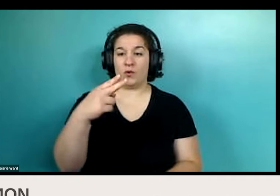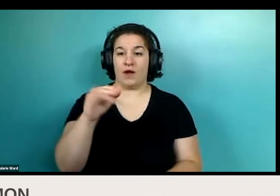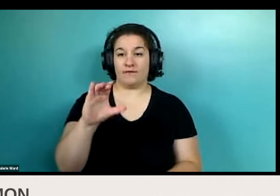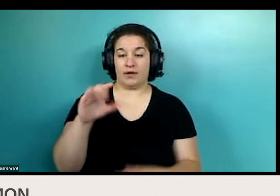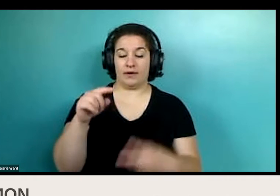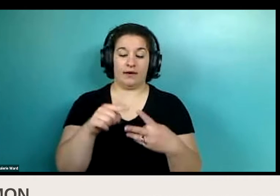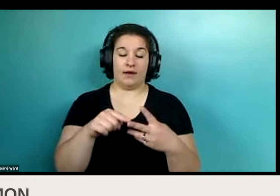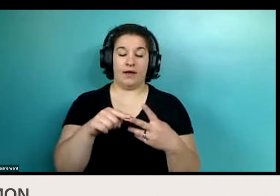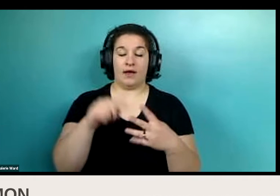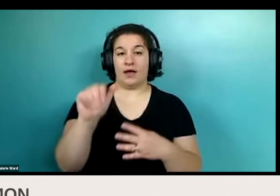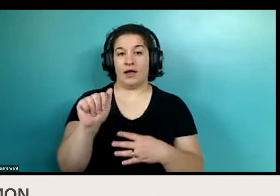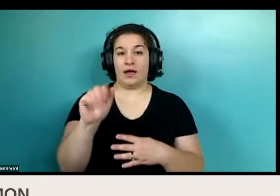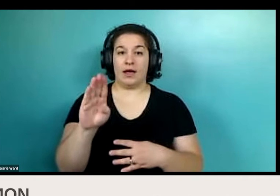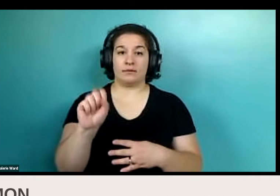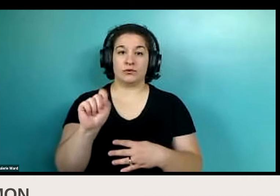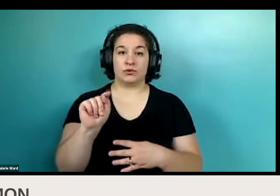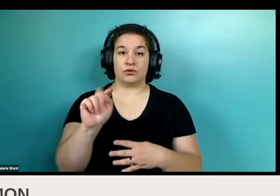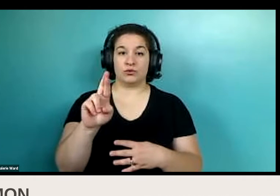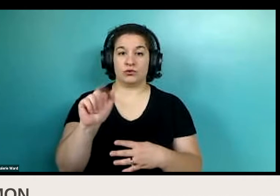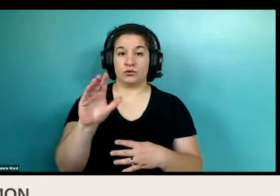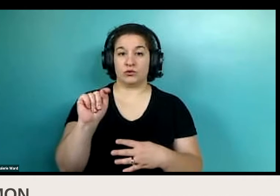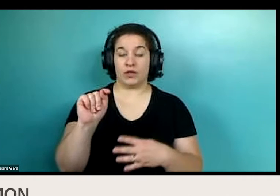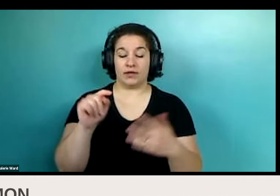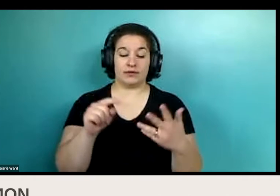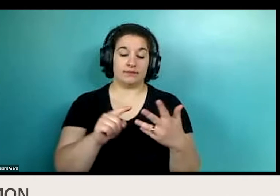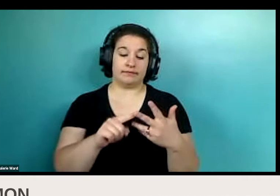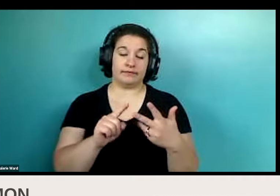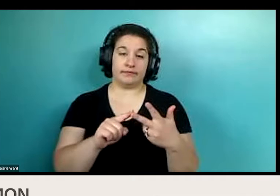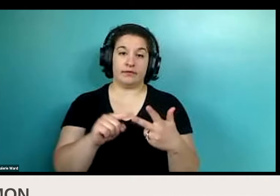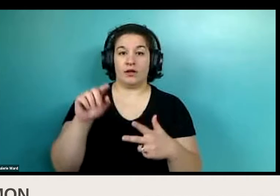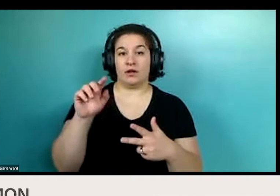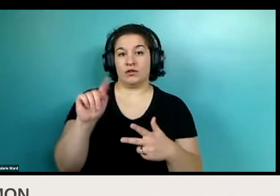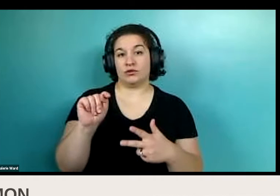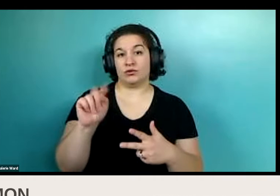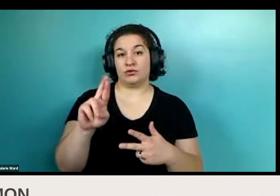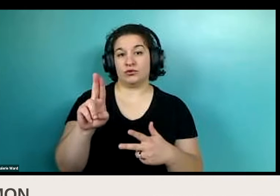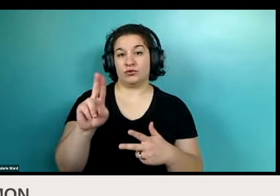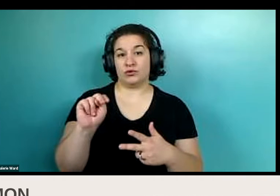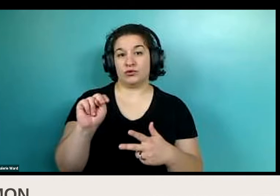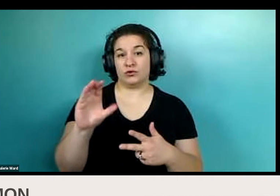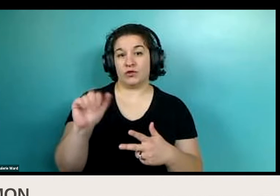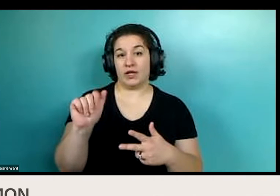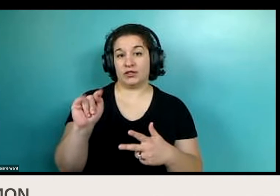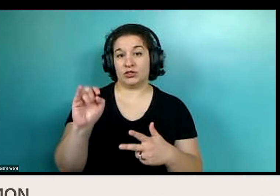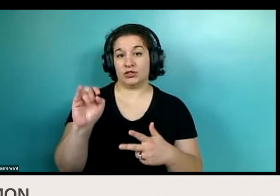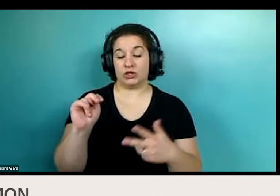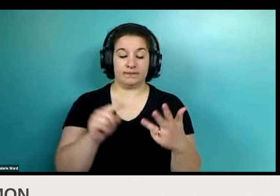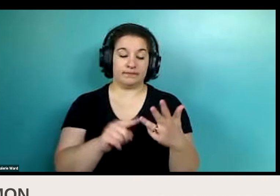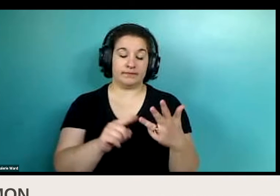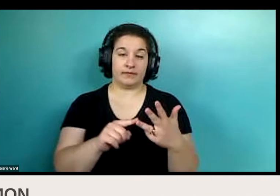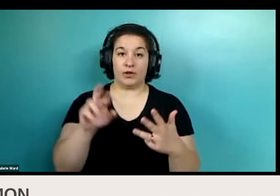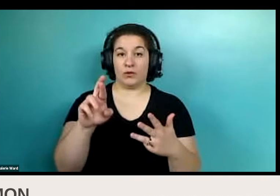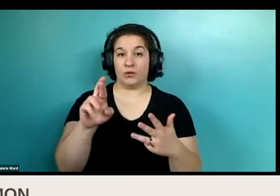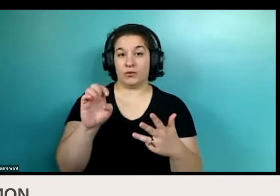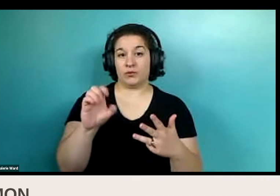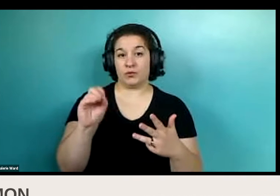searching, truncation, known items, records, subject headings. I could keep